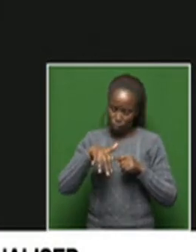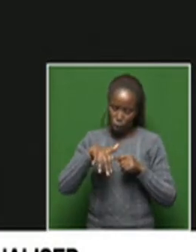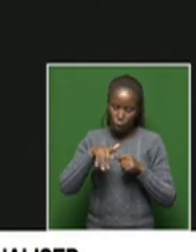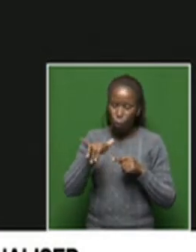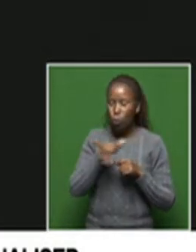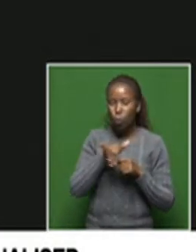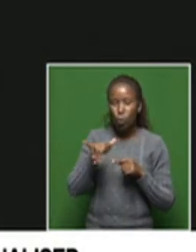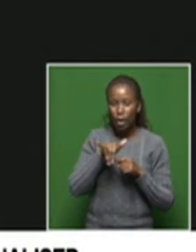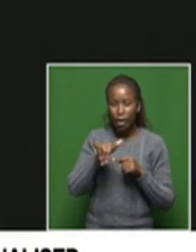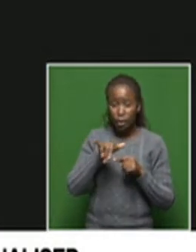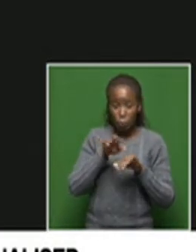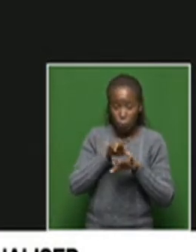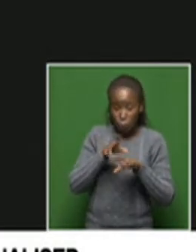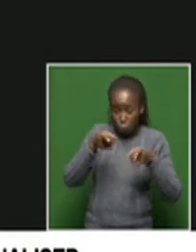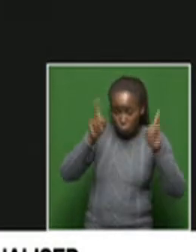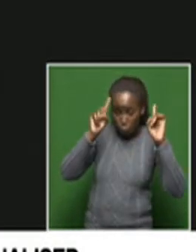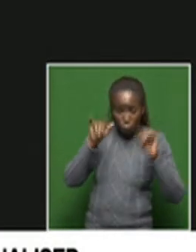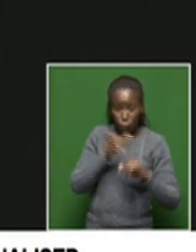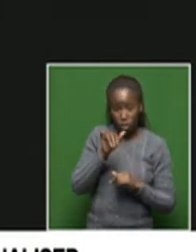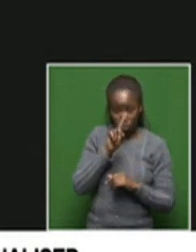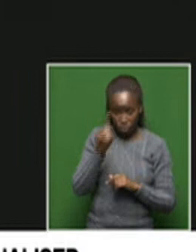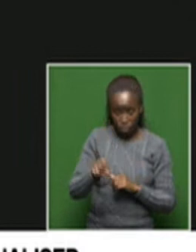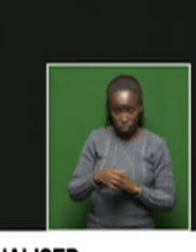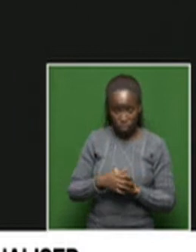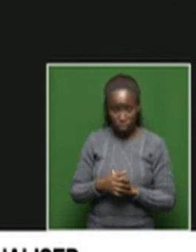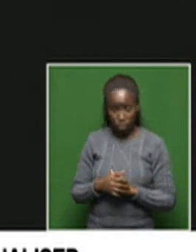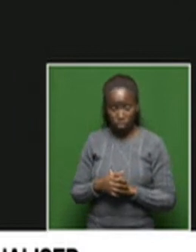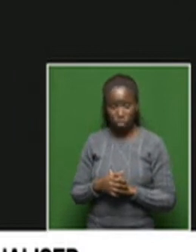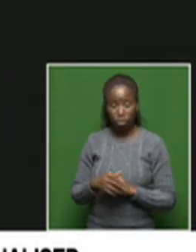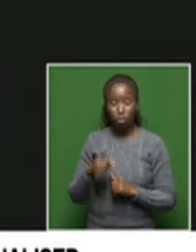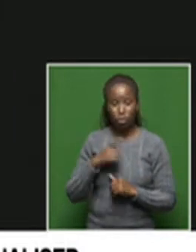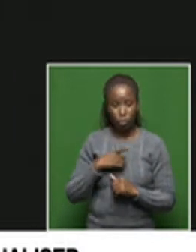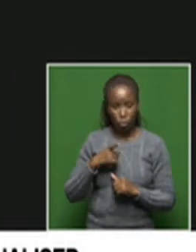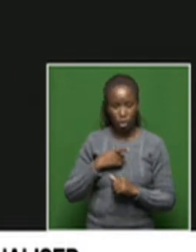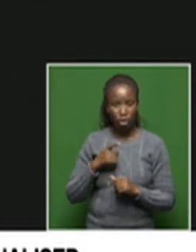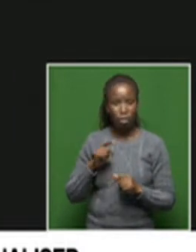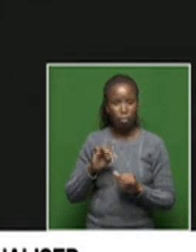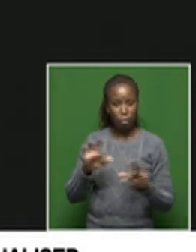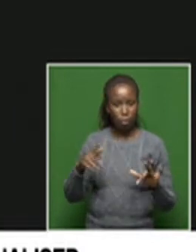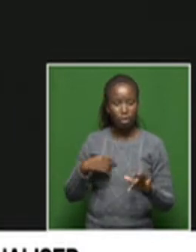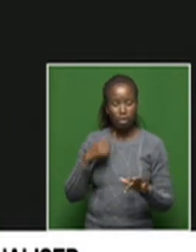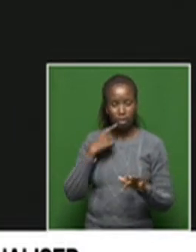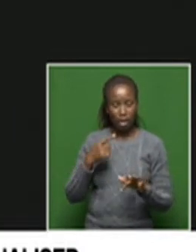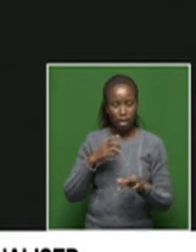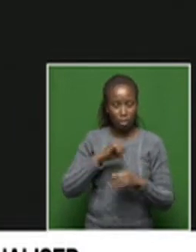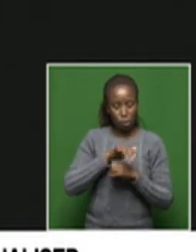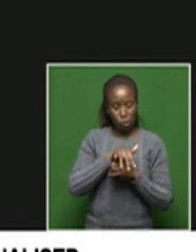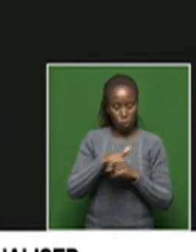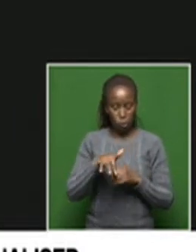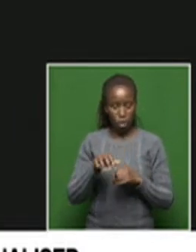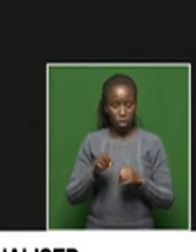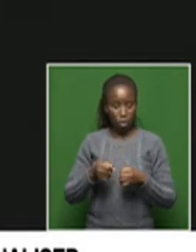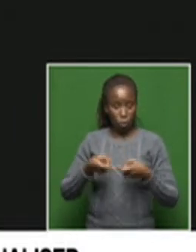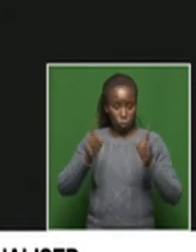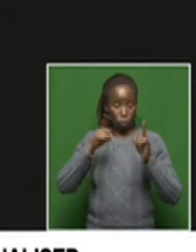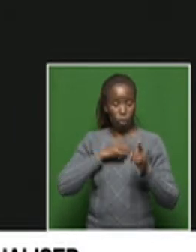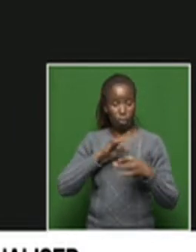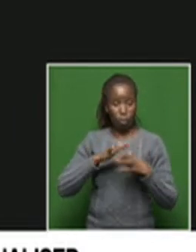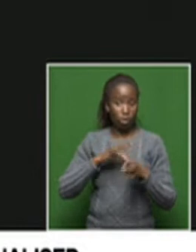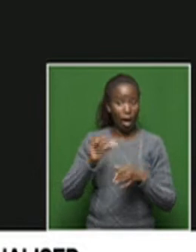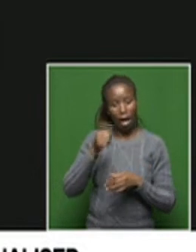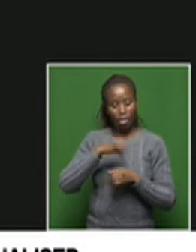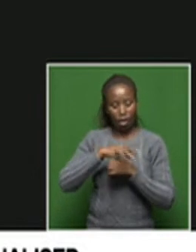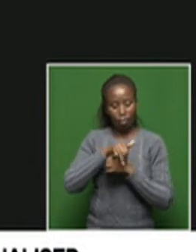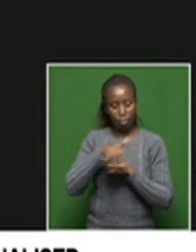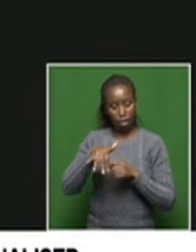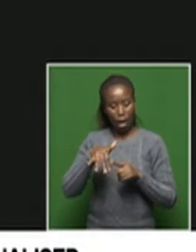predominating? I think people are worried that this wave is being driven by other variants. But if we can just not